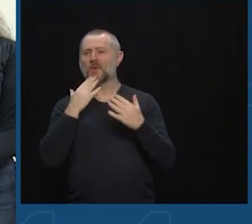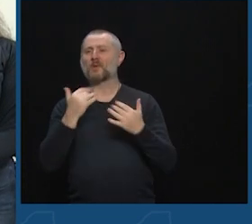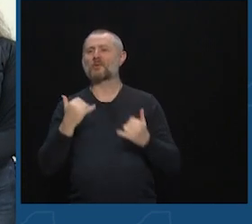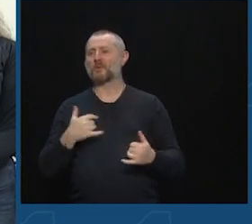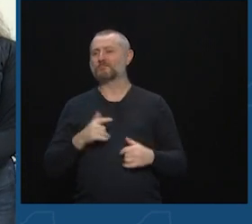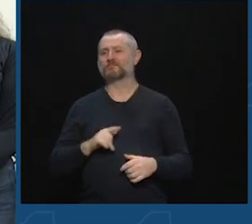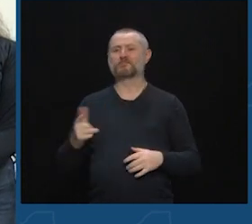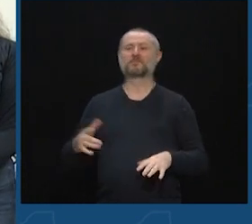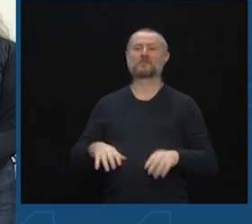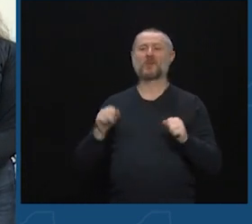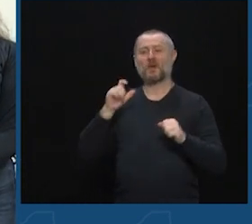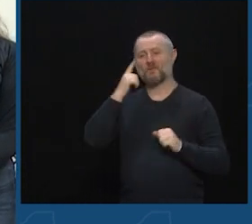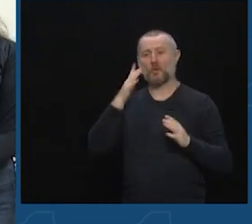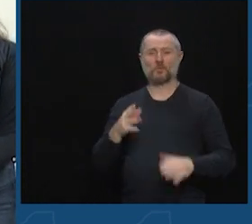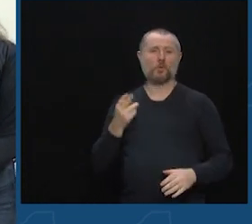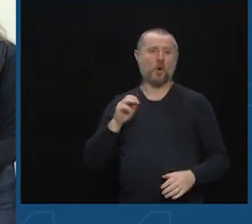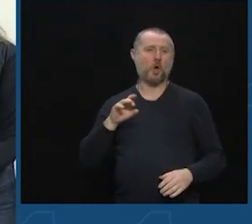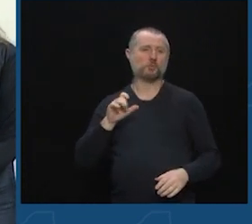back to Governor Hochul.